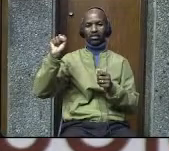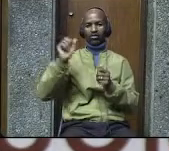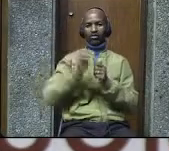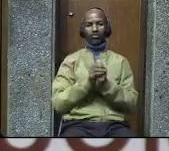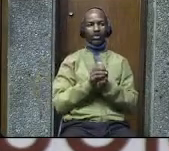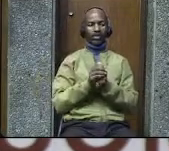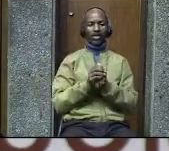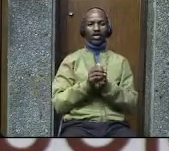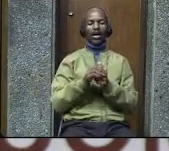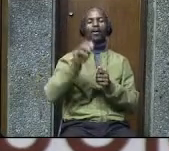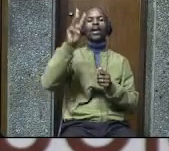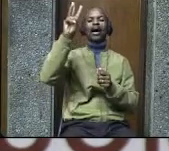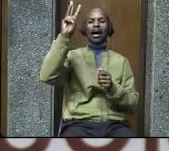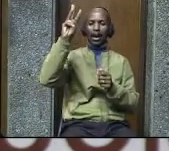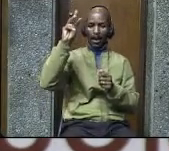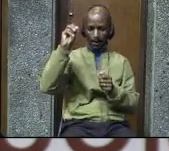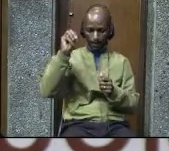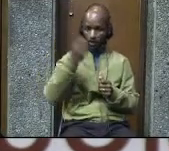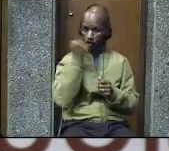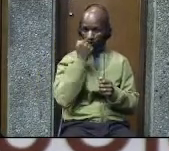Not T, M, M.